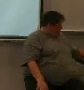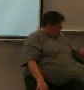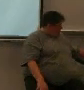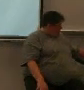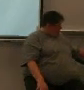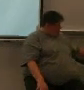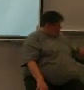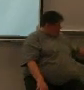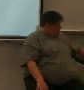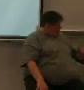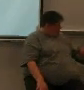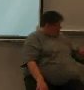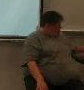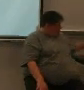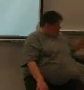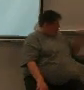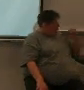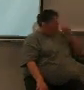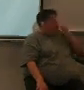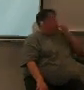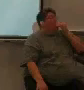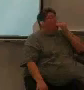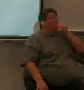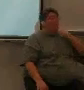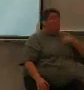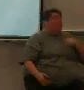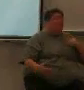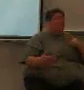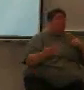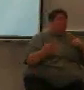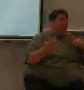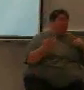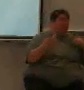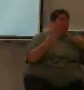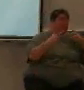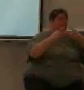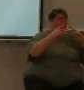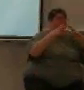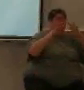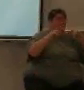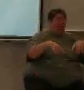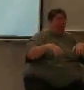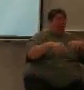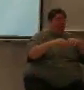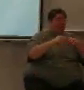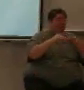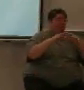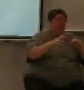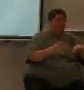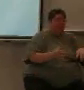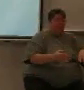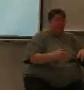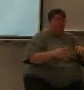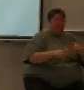It melts, right? So we get this pulse of really acidic situation. This is the time when